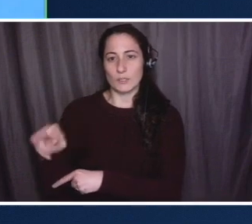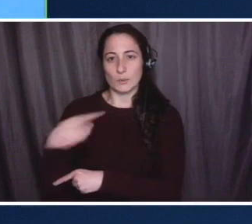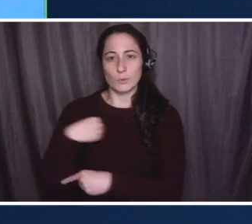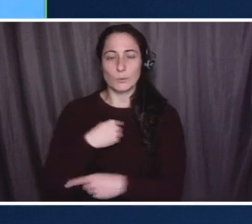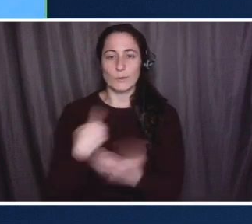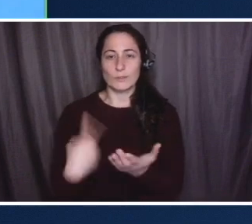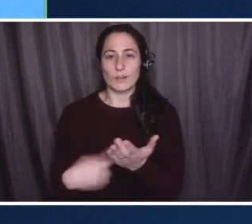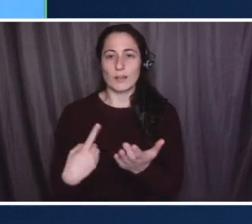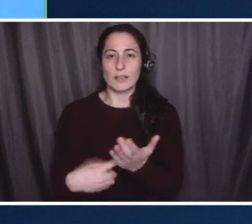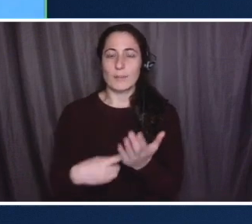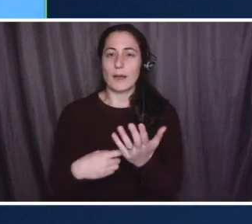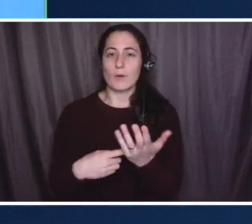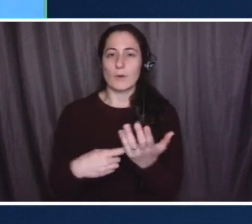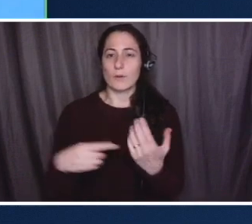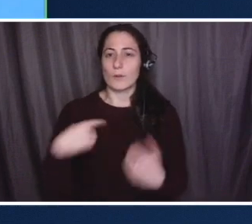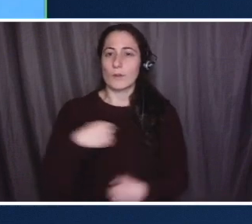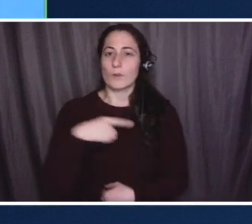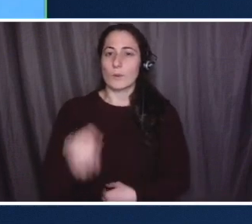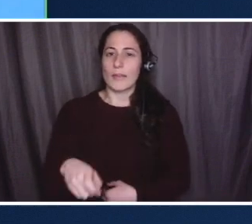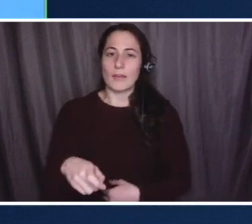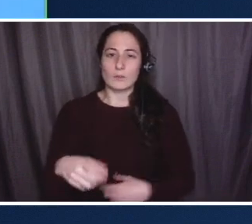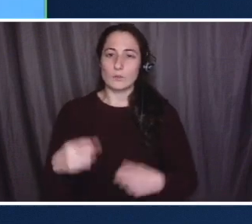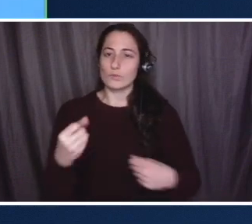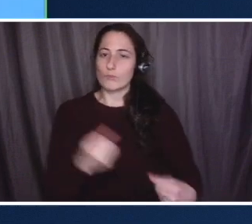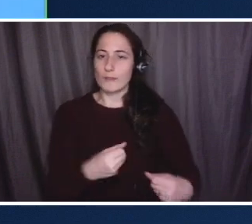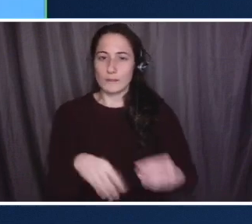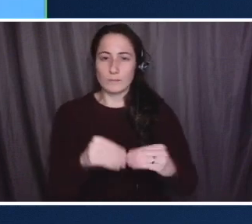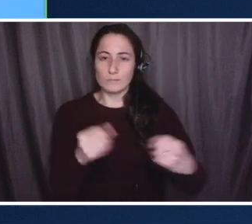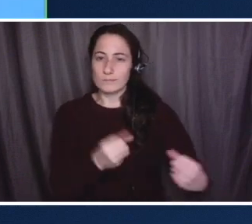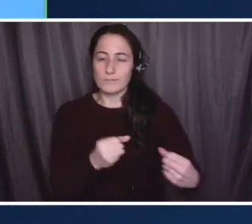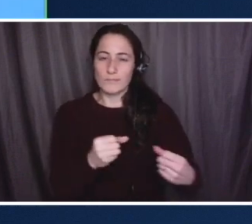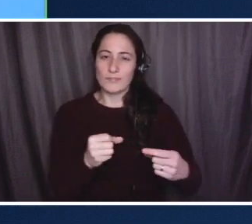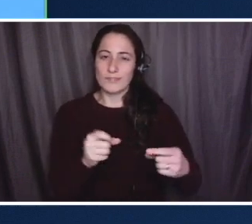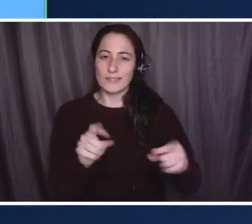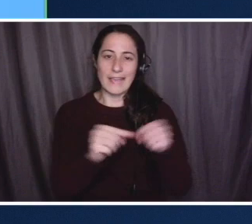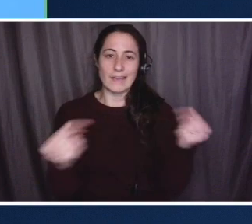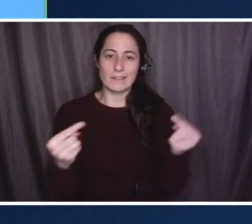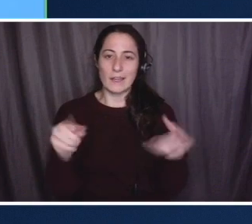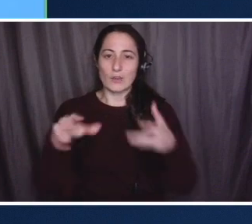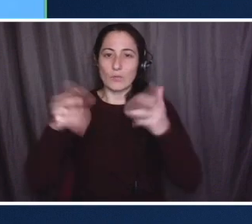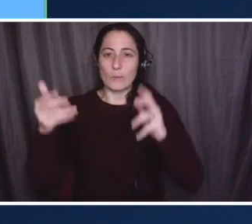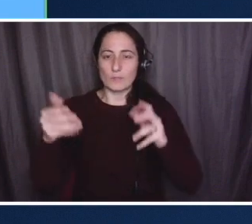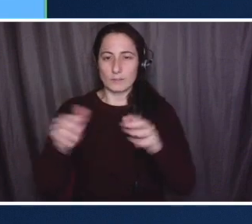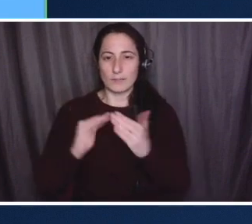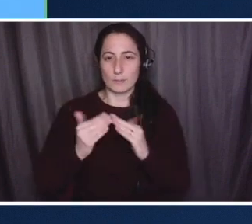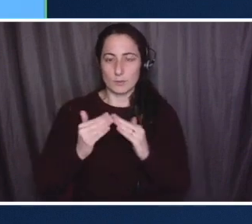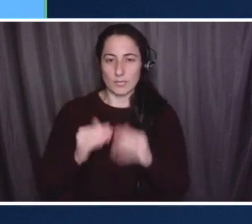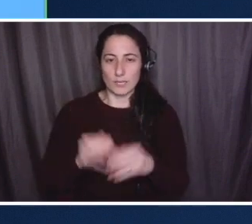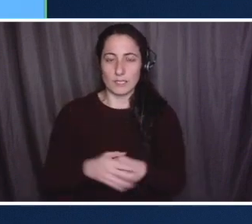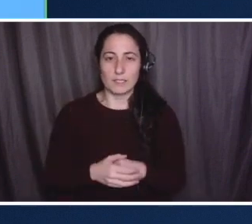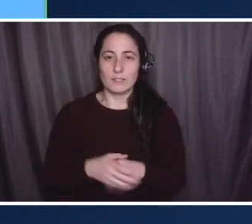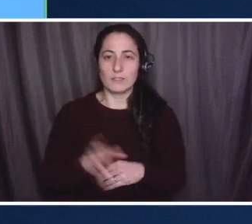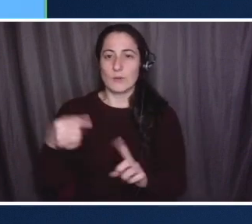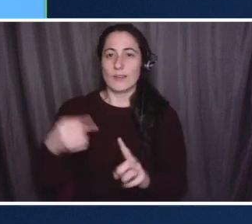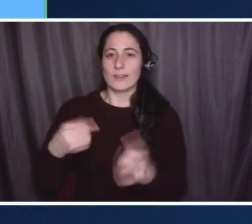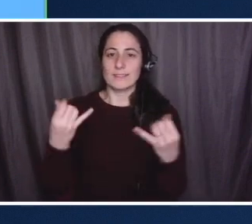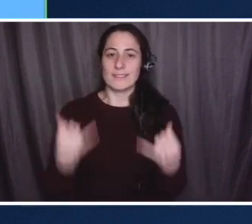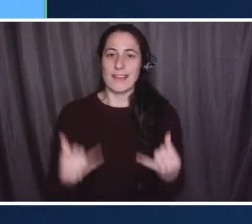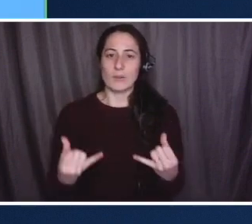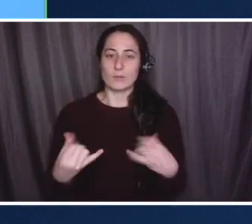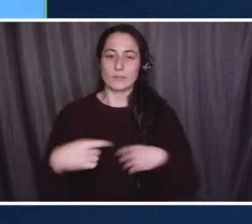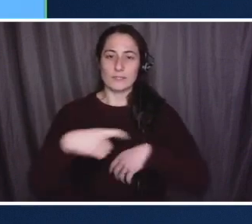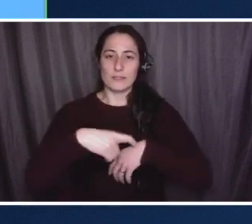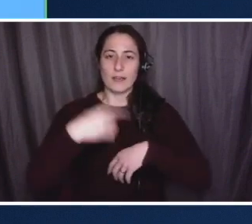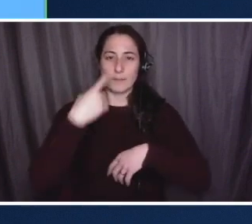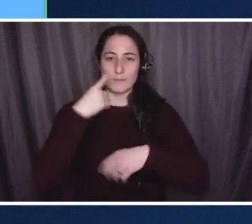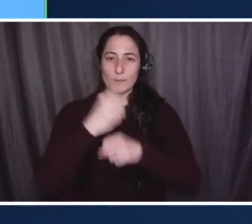to strengthen the anti-corruption community and coalition. So it is now the time to make that